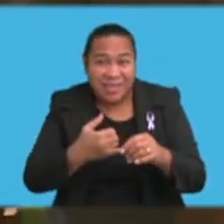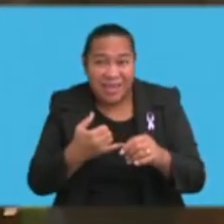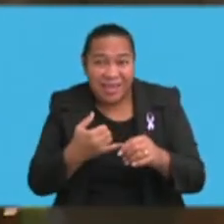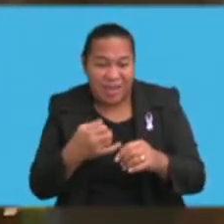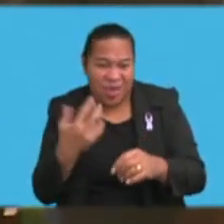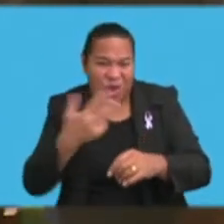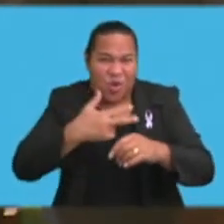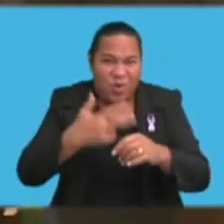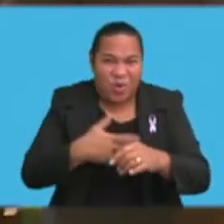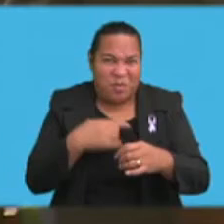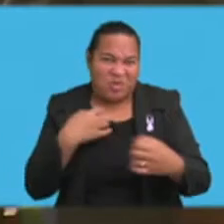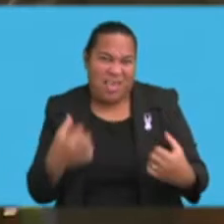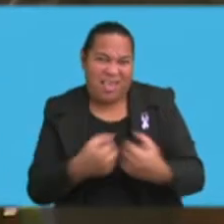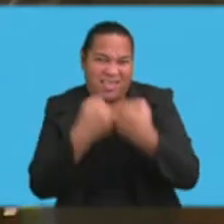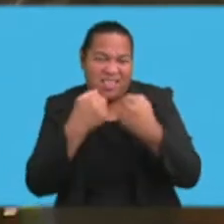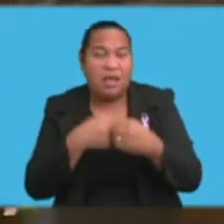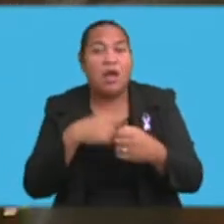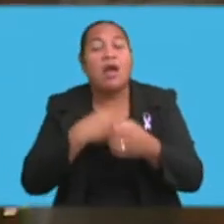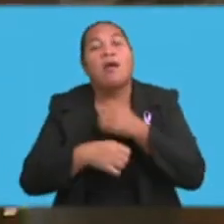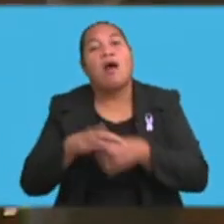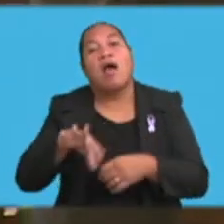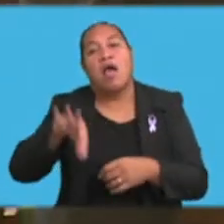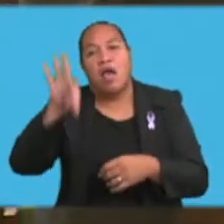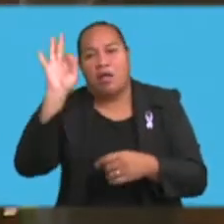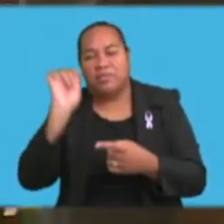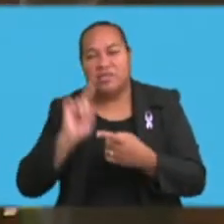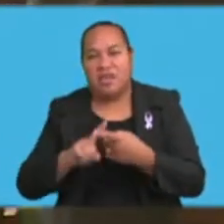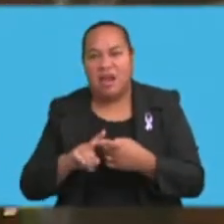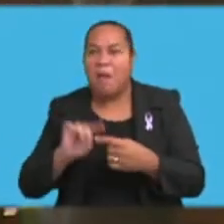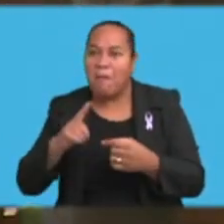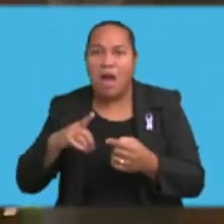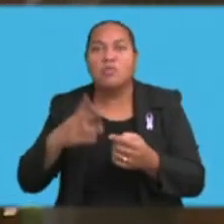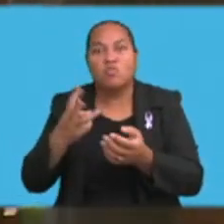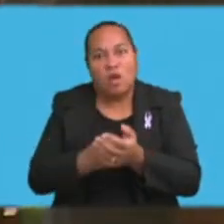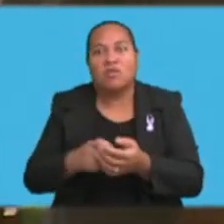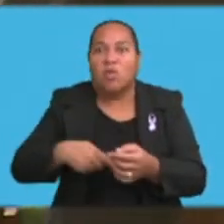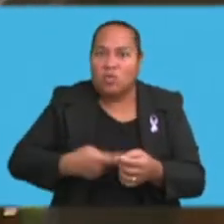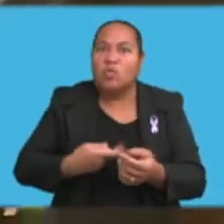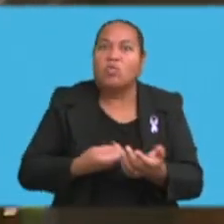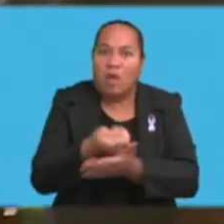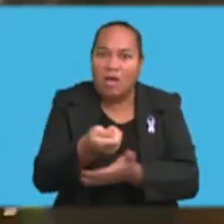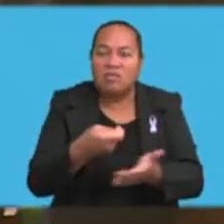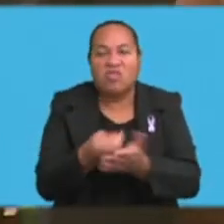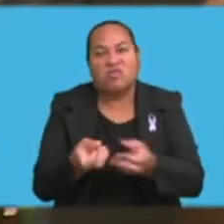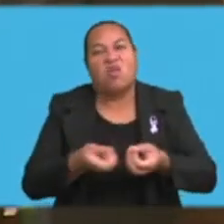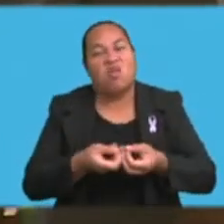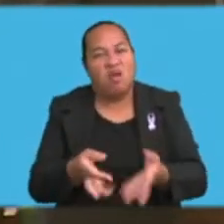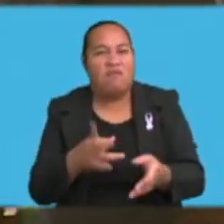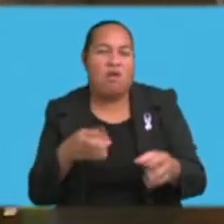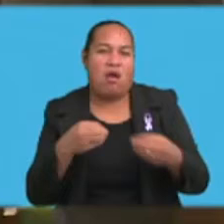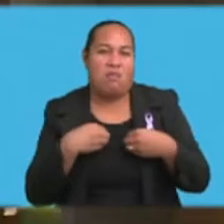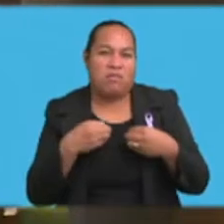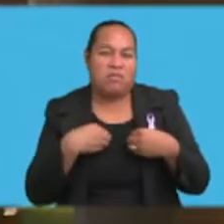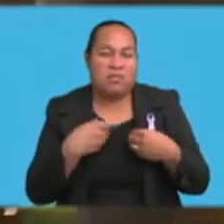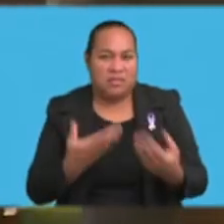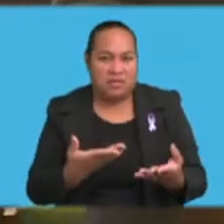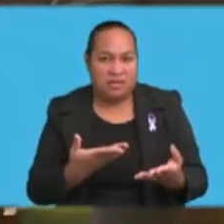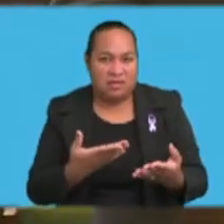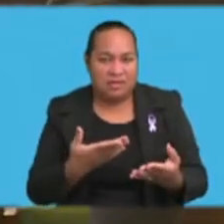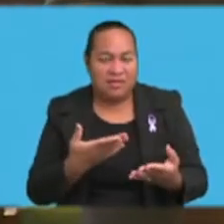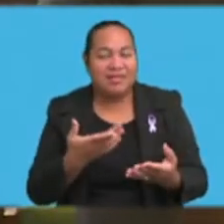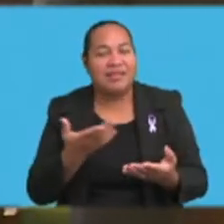he cannot work, that means he's absent, wages still has to be paid, so there's a loss of productivity in the company. That's something that we need to